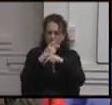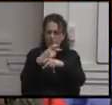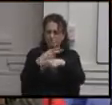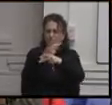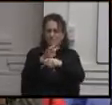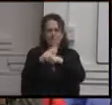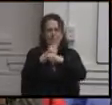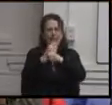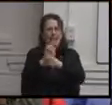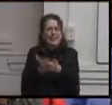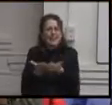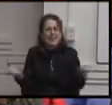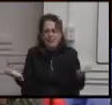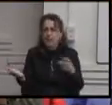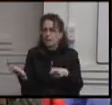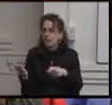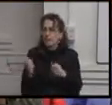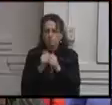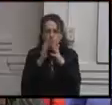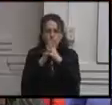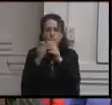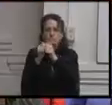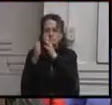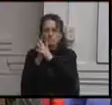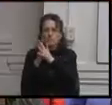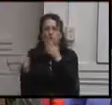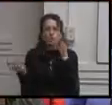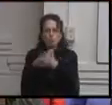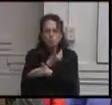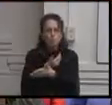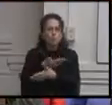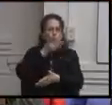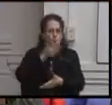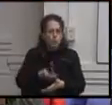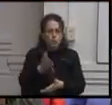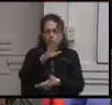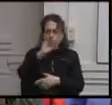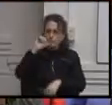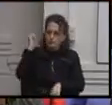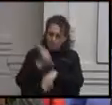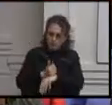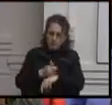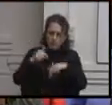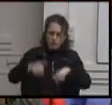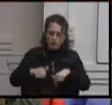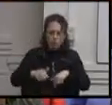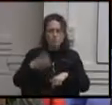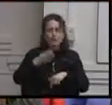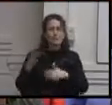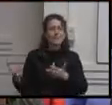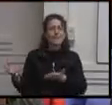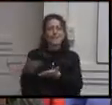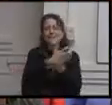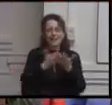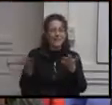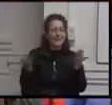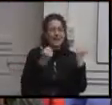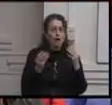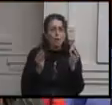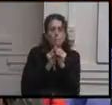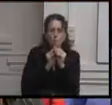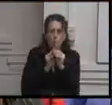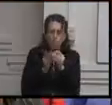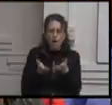that. But we do need manufacturing to come back to town. We need good paying jobs. Small businesses are good, don't